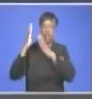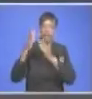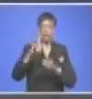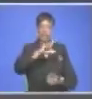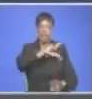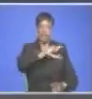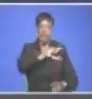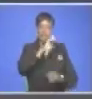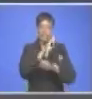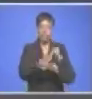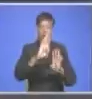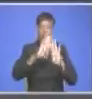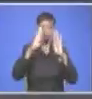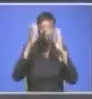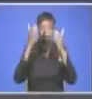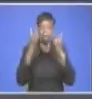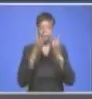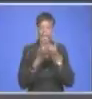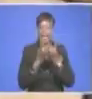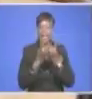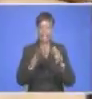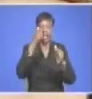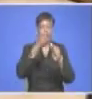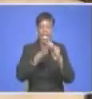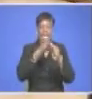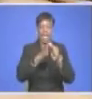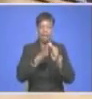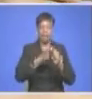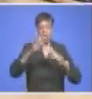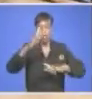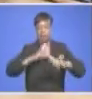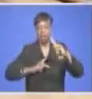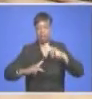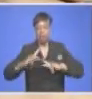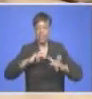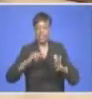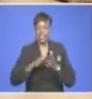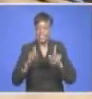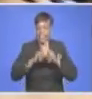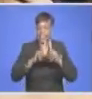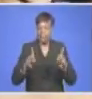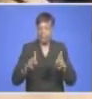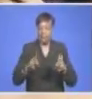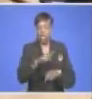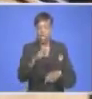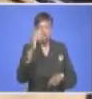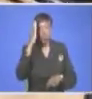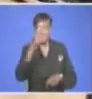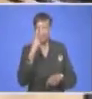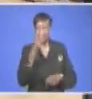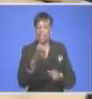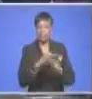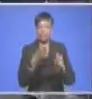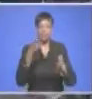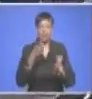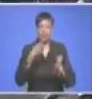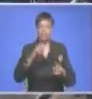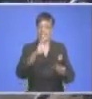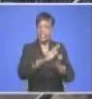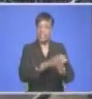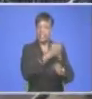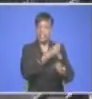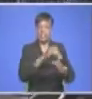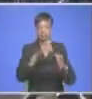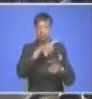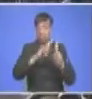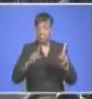band. Every performance in every different constituency is a different performance. You would see from the singers, you see different